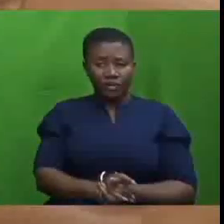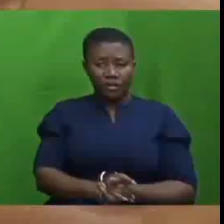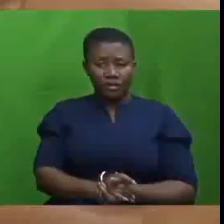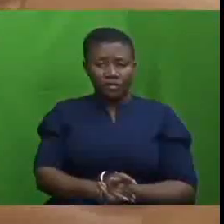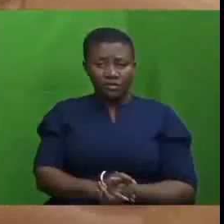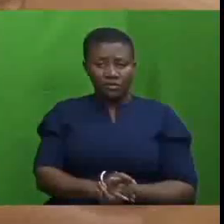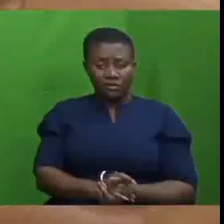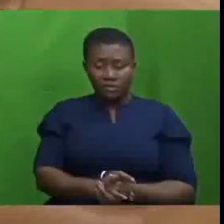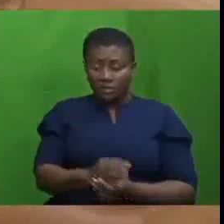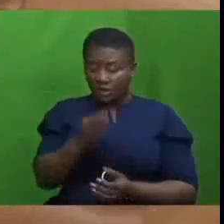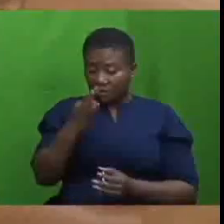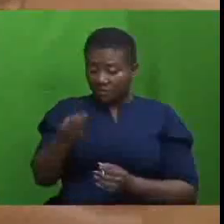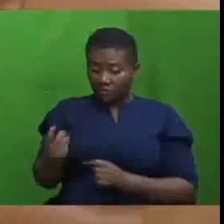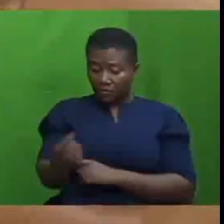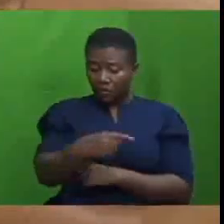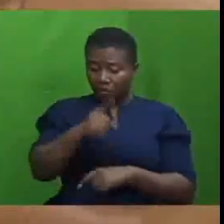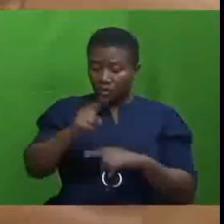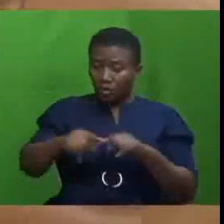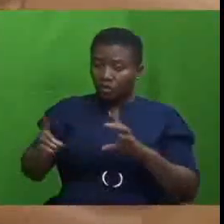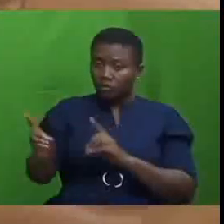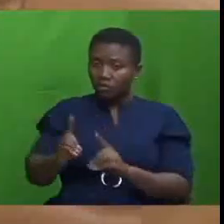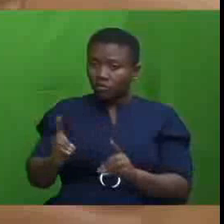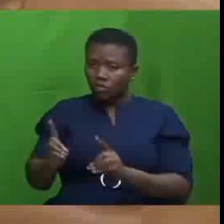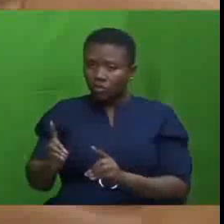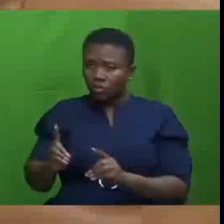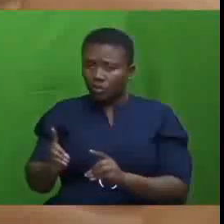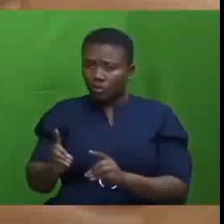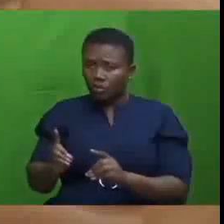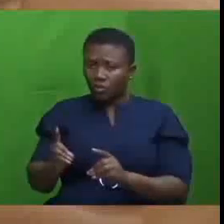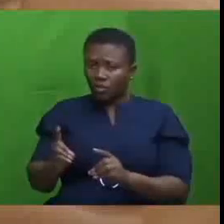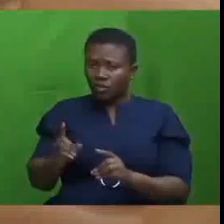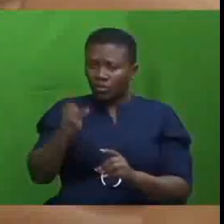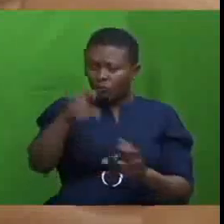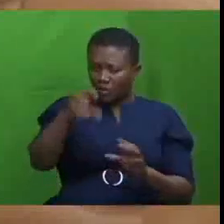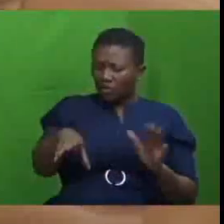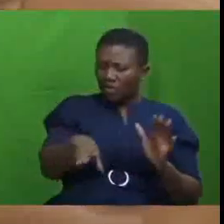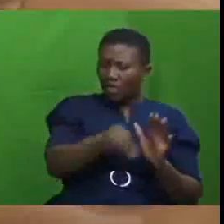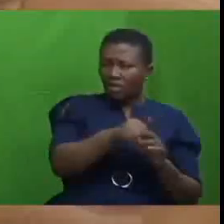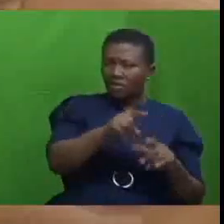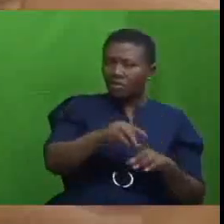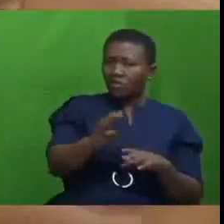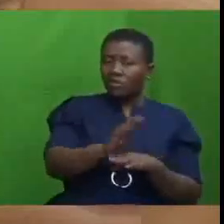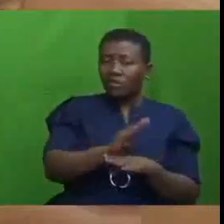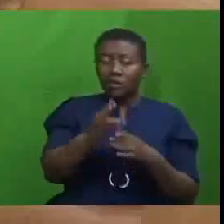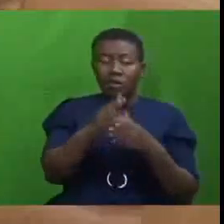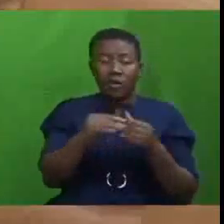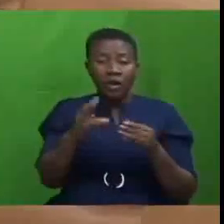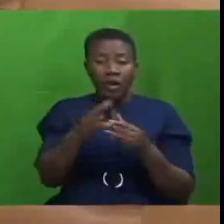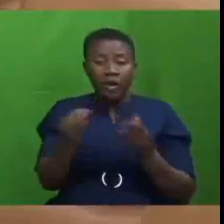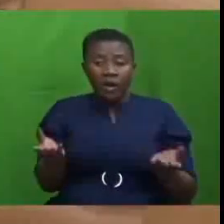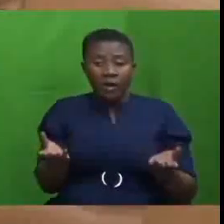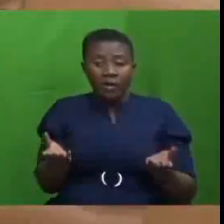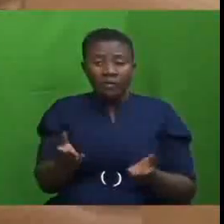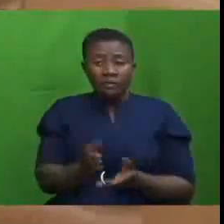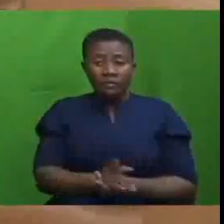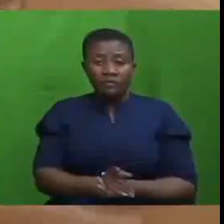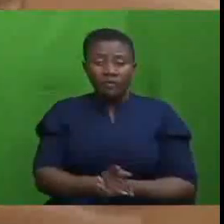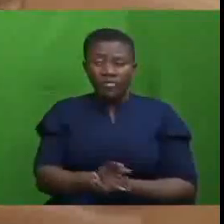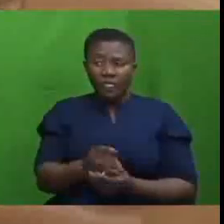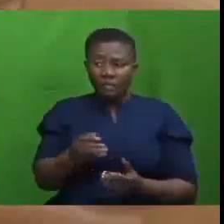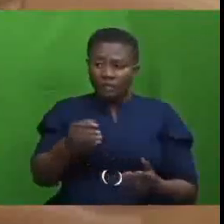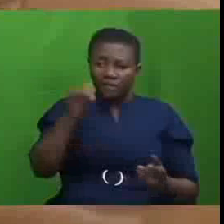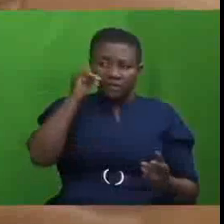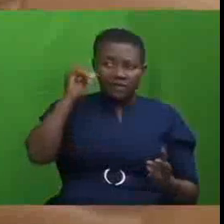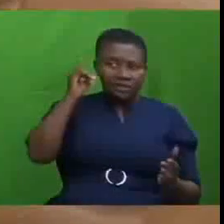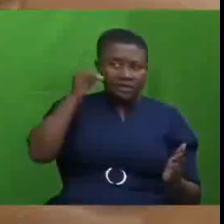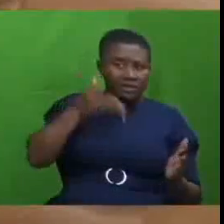find space for consideration stage in the business statement. It's been advertised for 2 days now, and nothing has